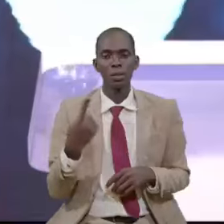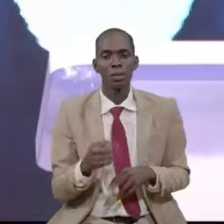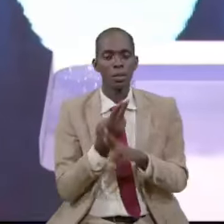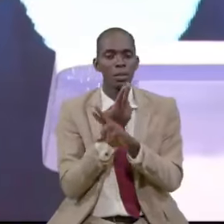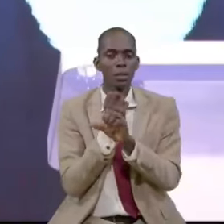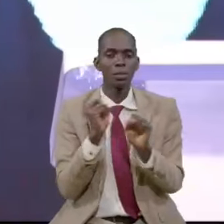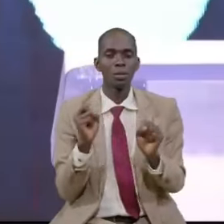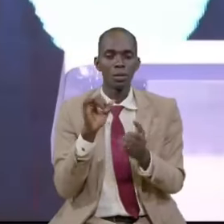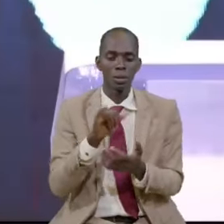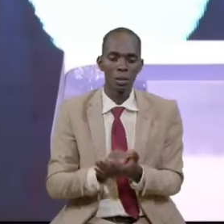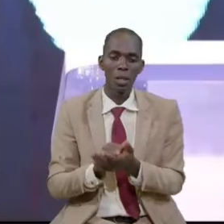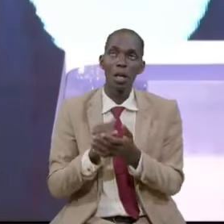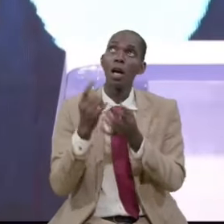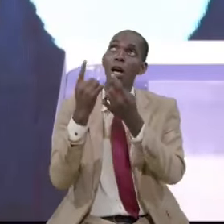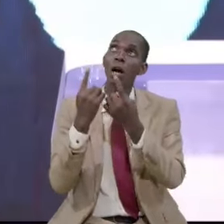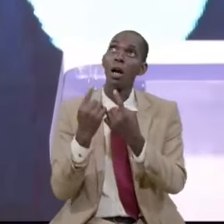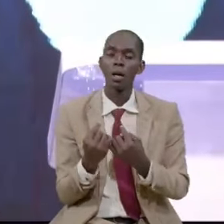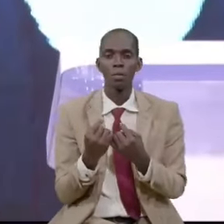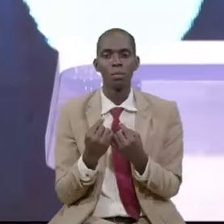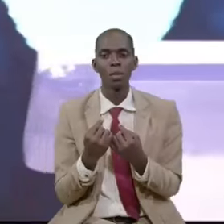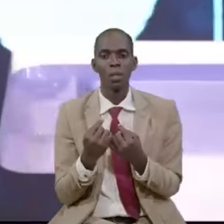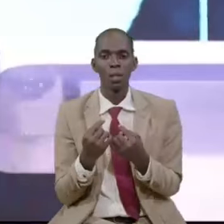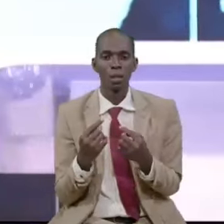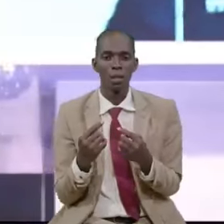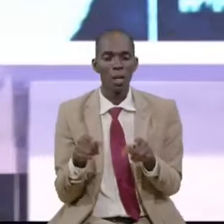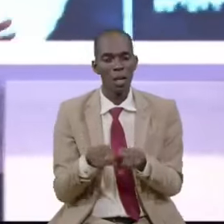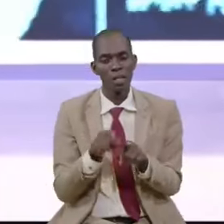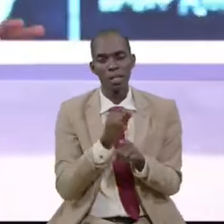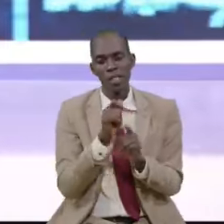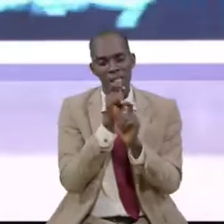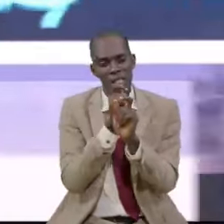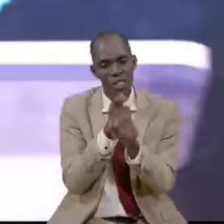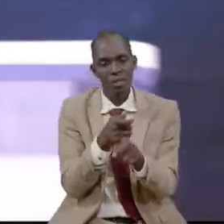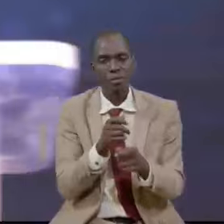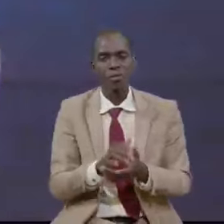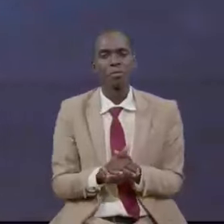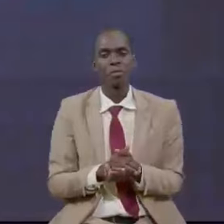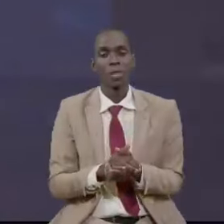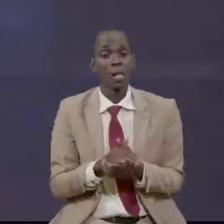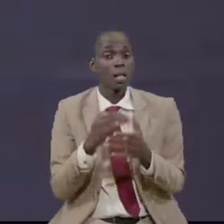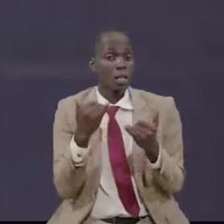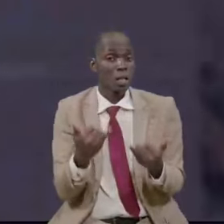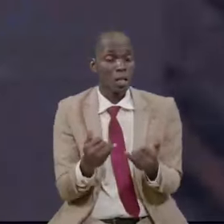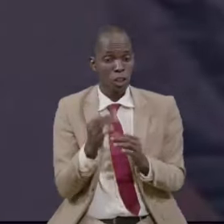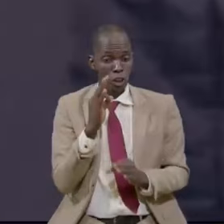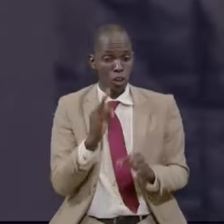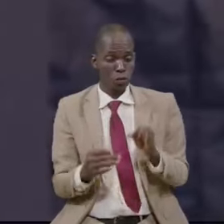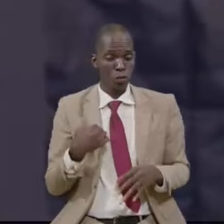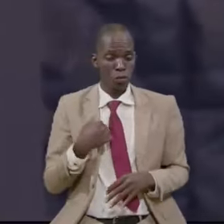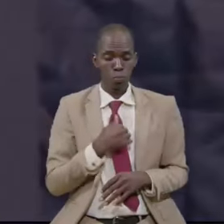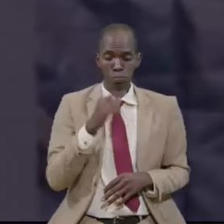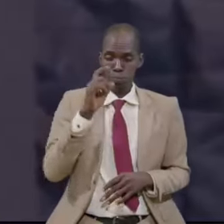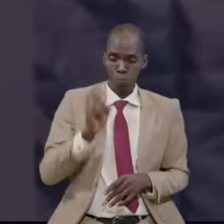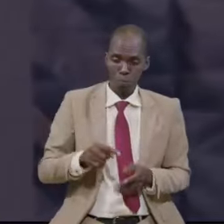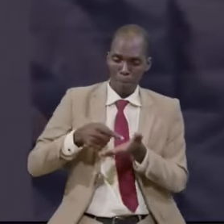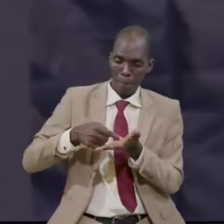comes as a gift. Now, if we were to pay for it, what